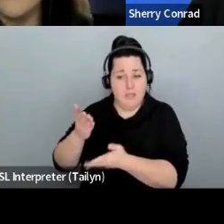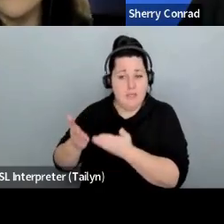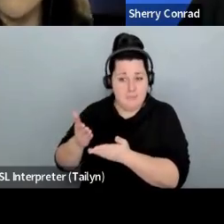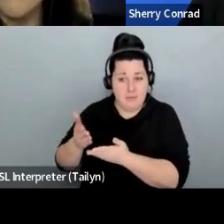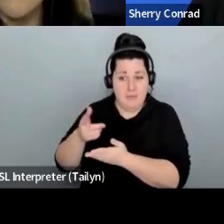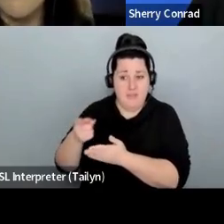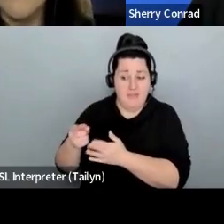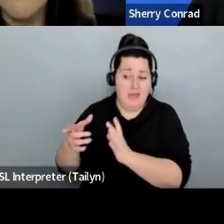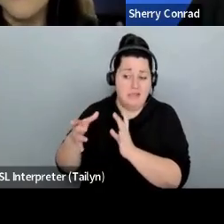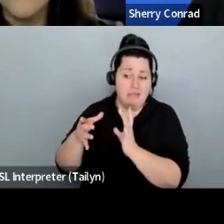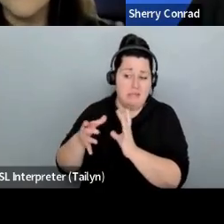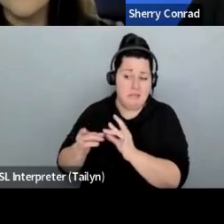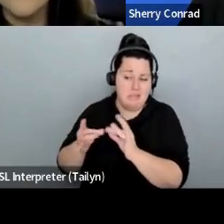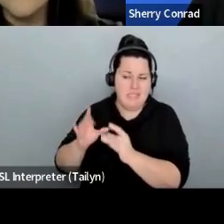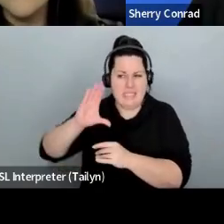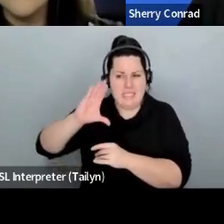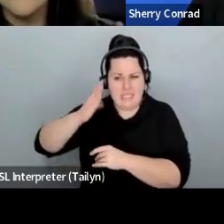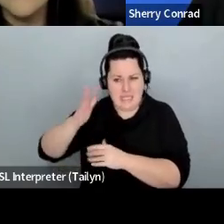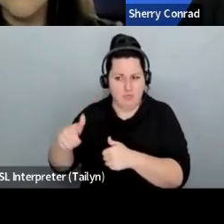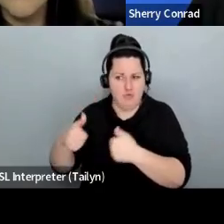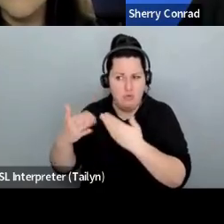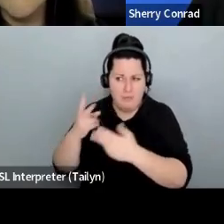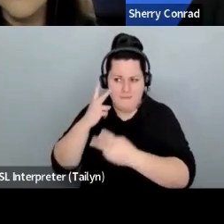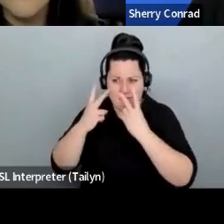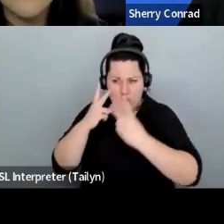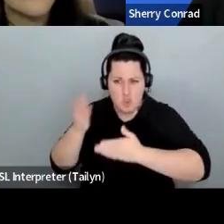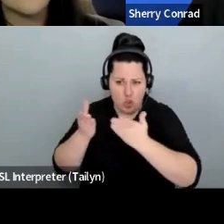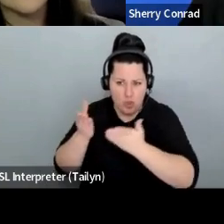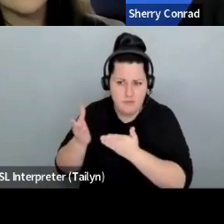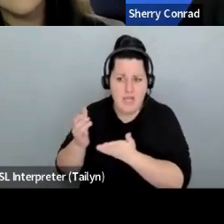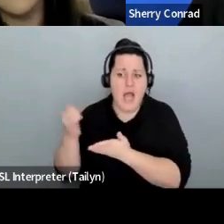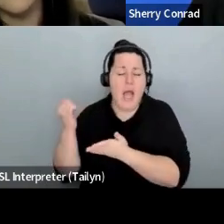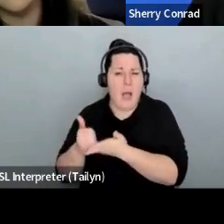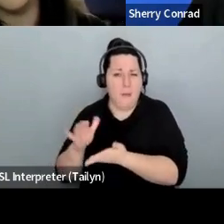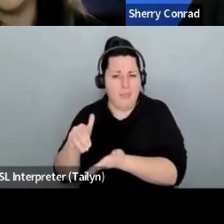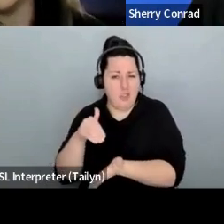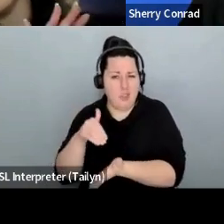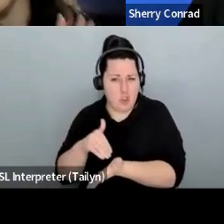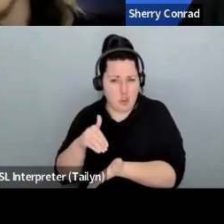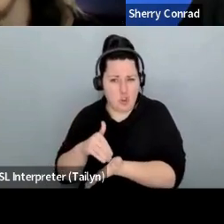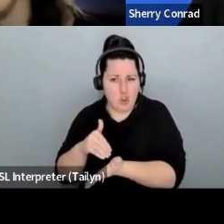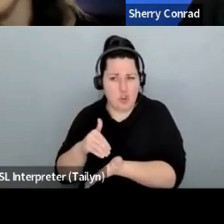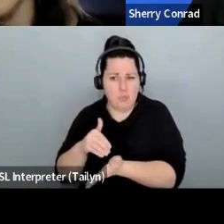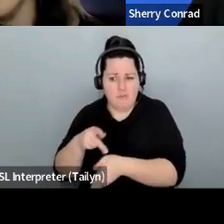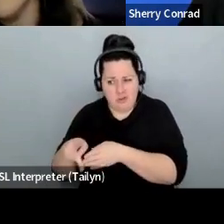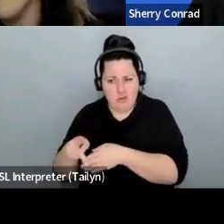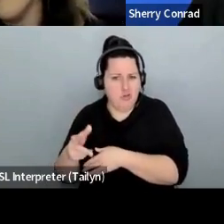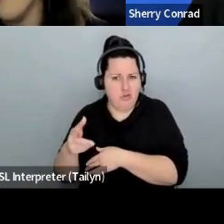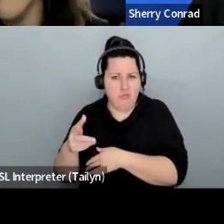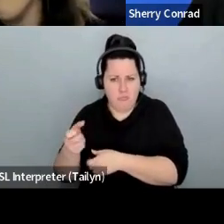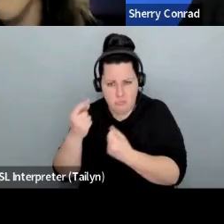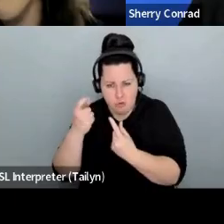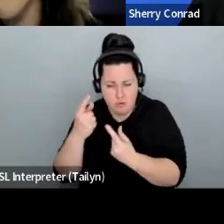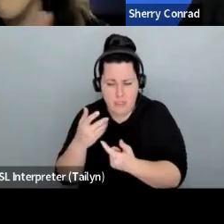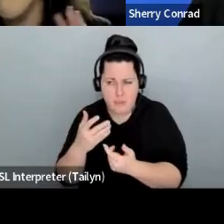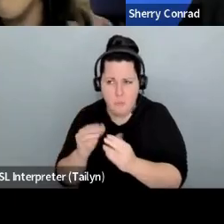saying things that seem to recommend vision services, helping them understand. But yeah, we can